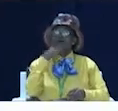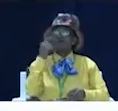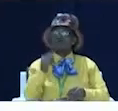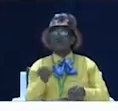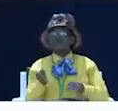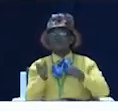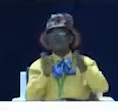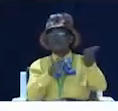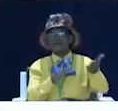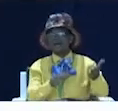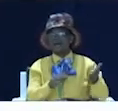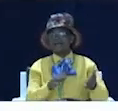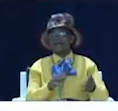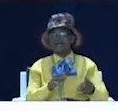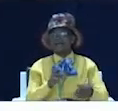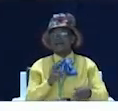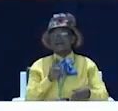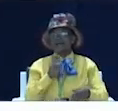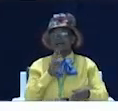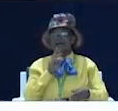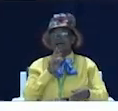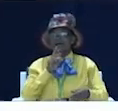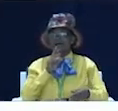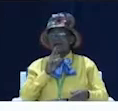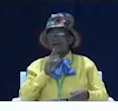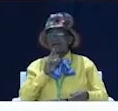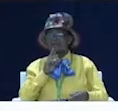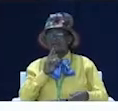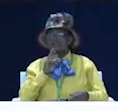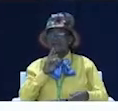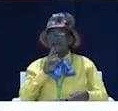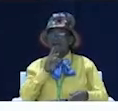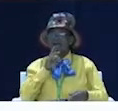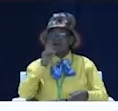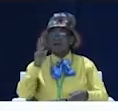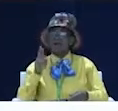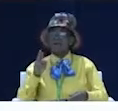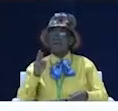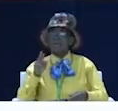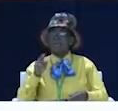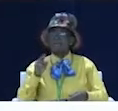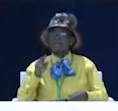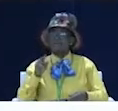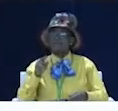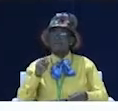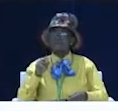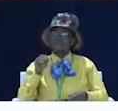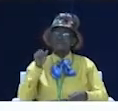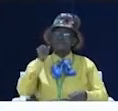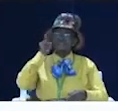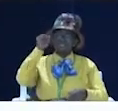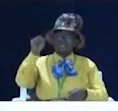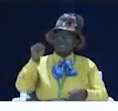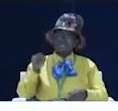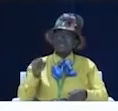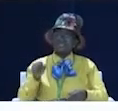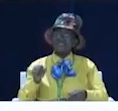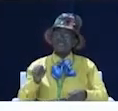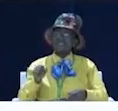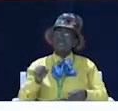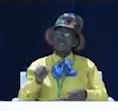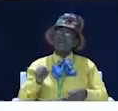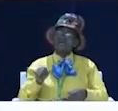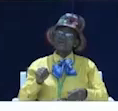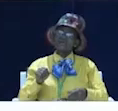mouth stuffed with cotton wool, etc., and then they applied